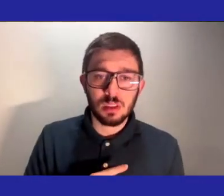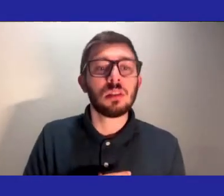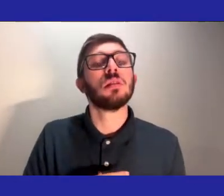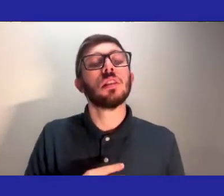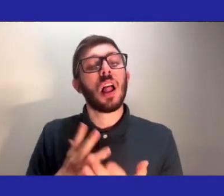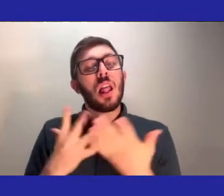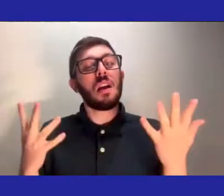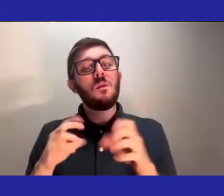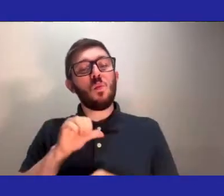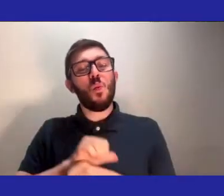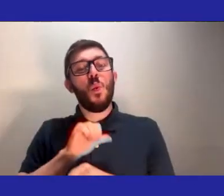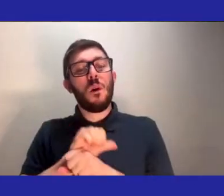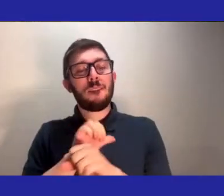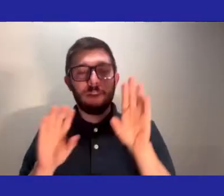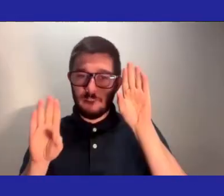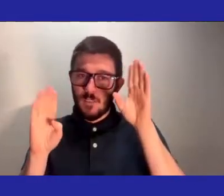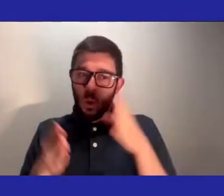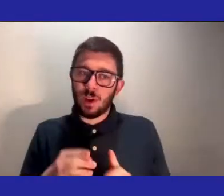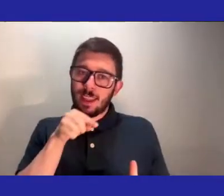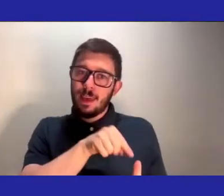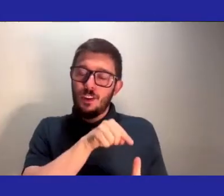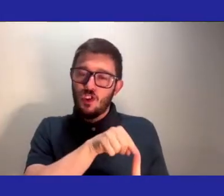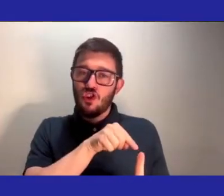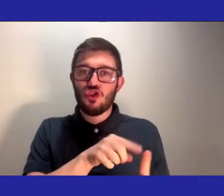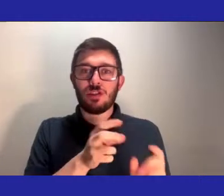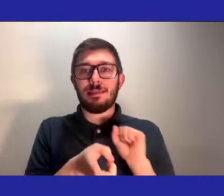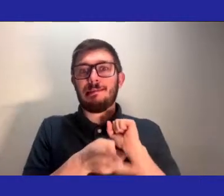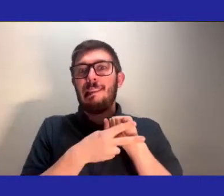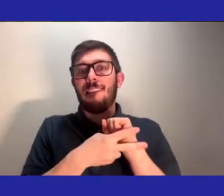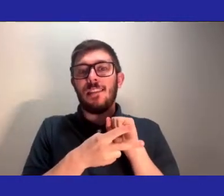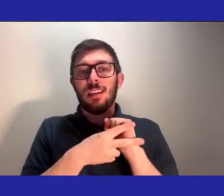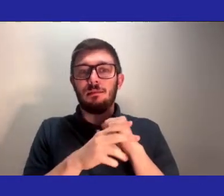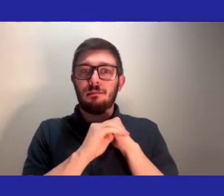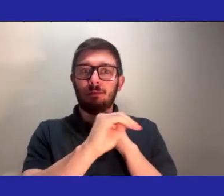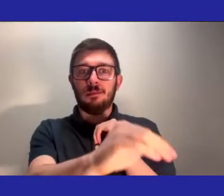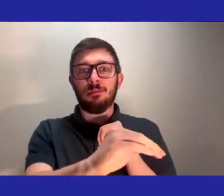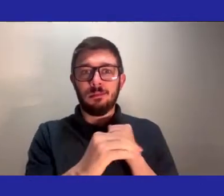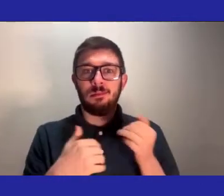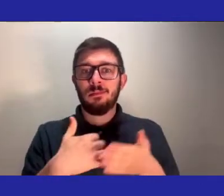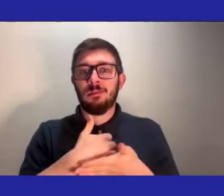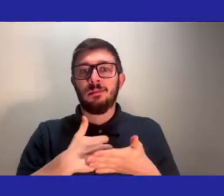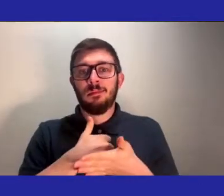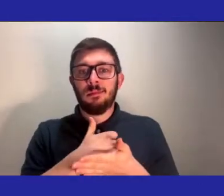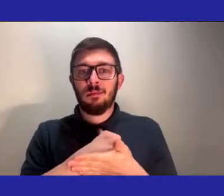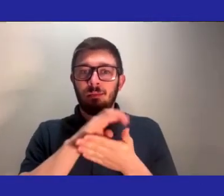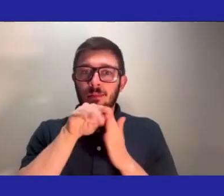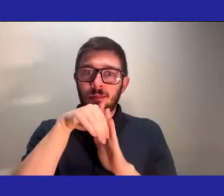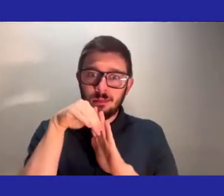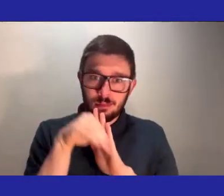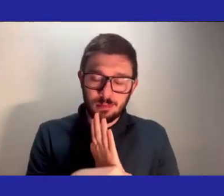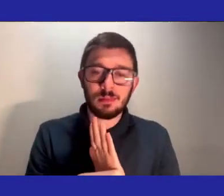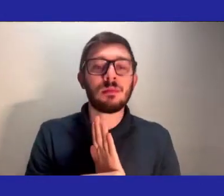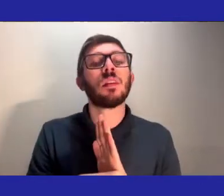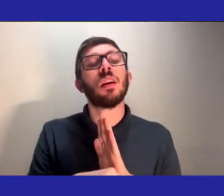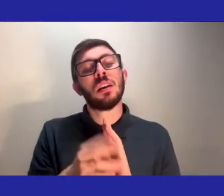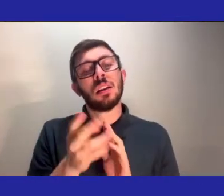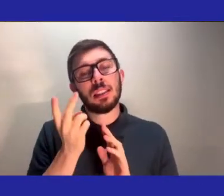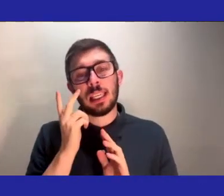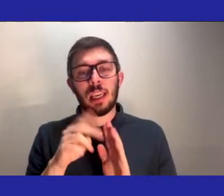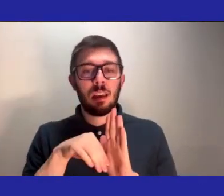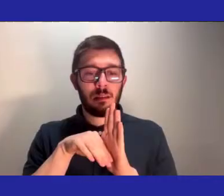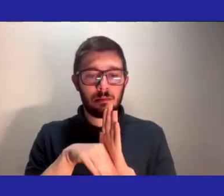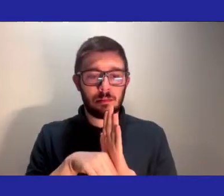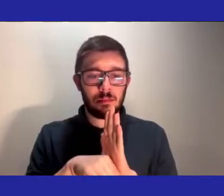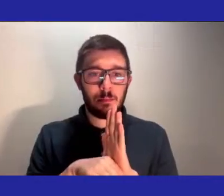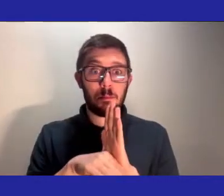here, and a lot of the savings has been a steady, down decline. Anywhere where it had a little pop up here, we're trying to investigate, well,